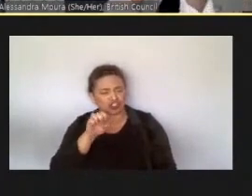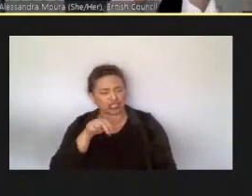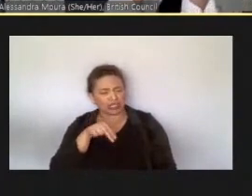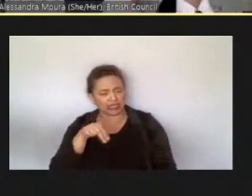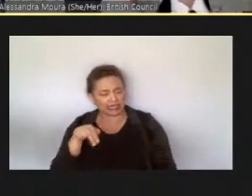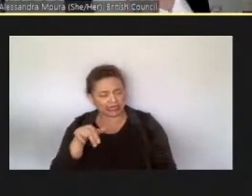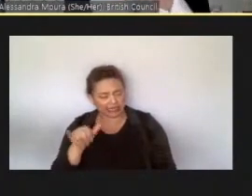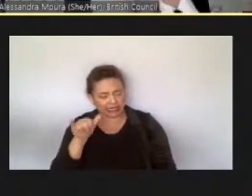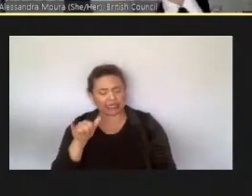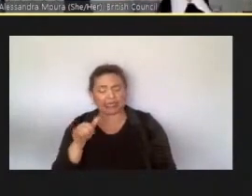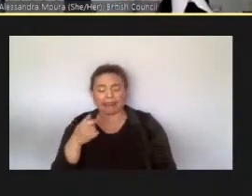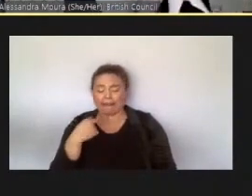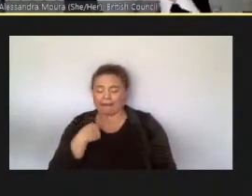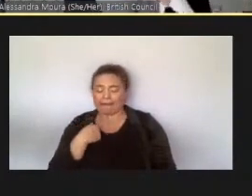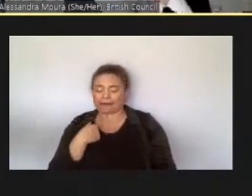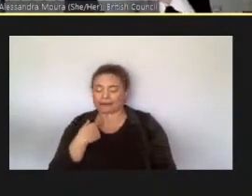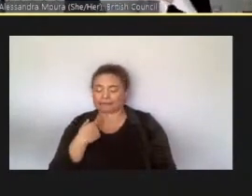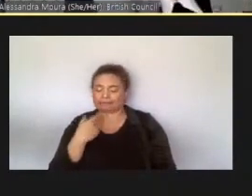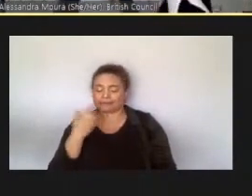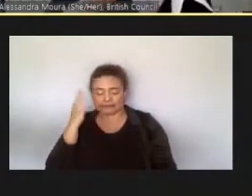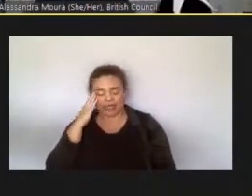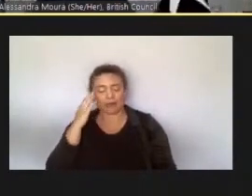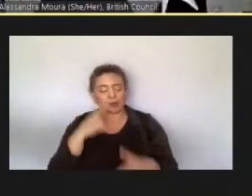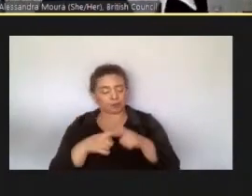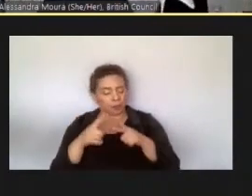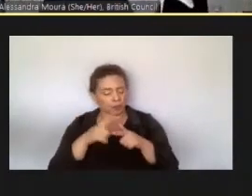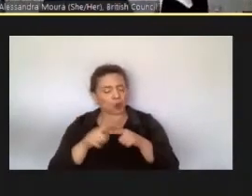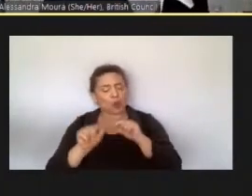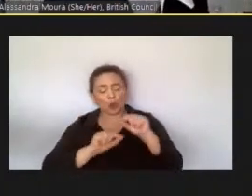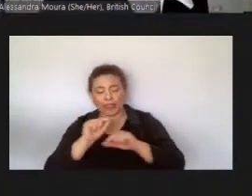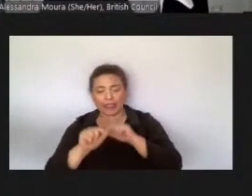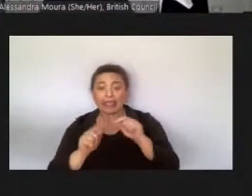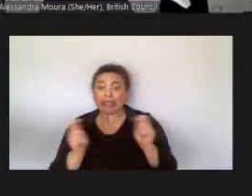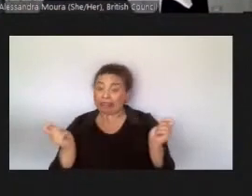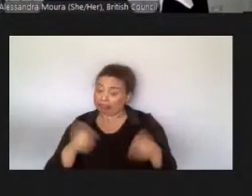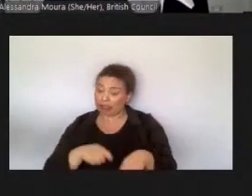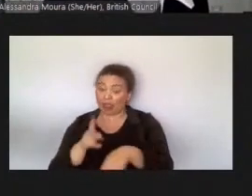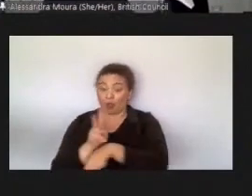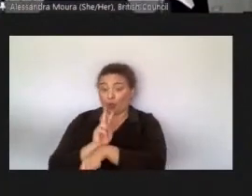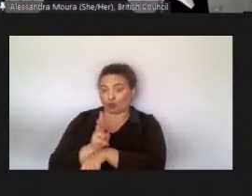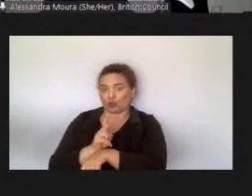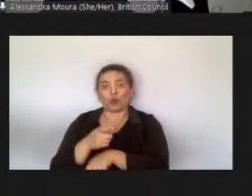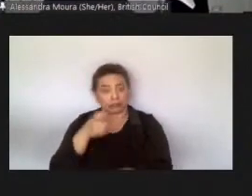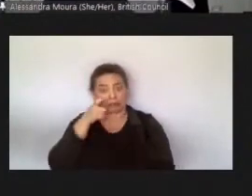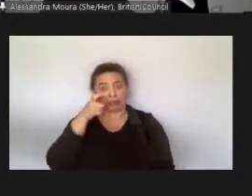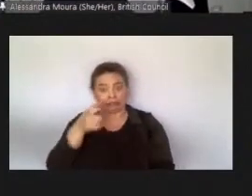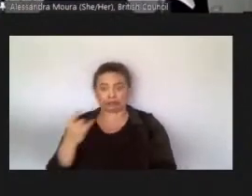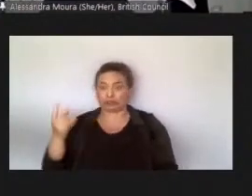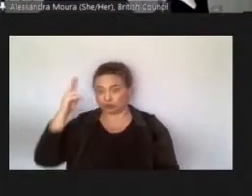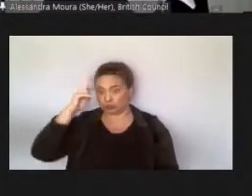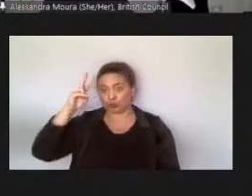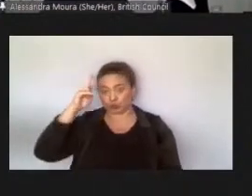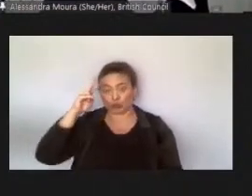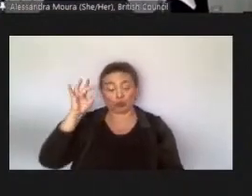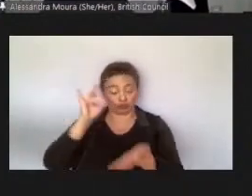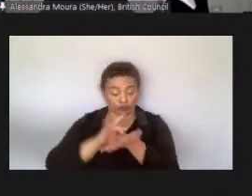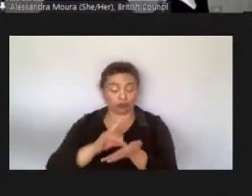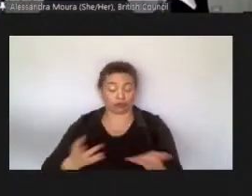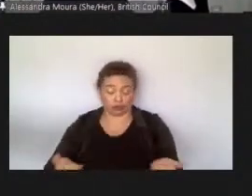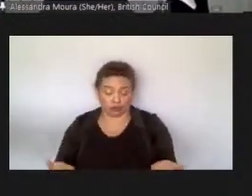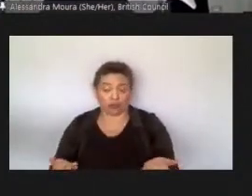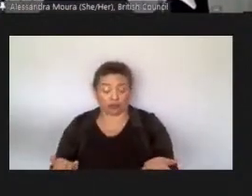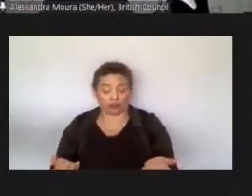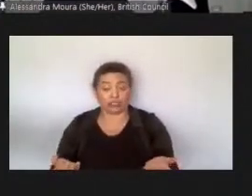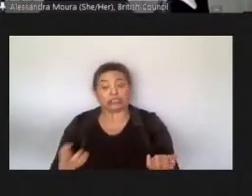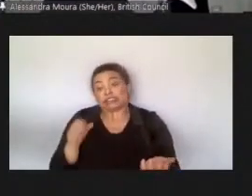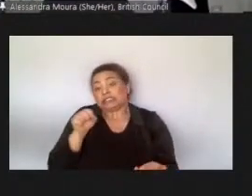Yeah. So yeah, very interesting. Yeah, so it was that. It's like, okay, although